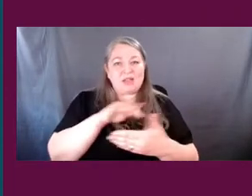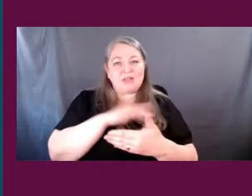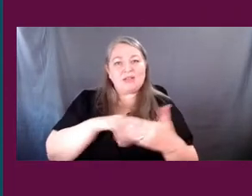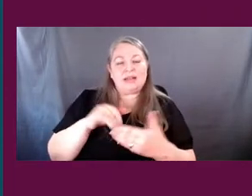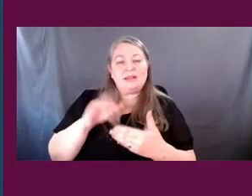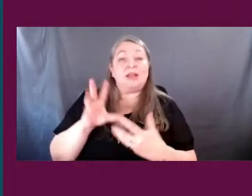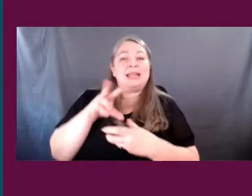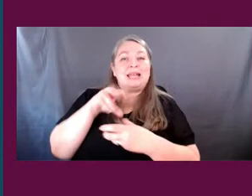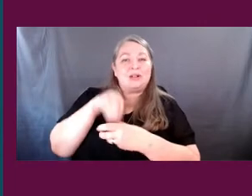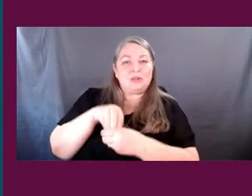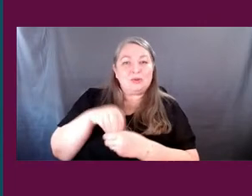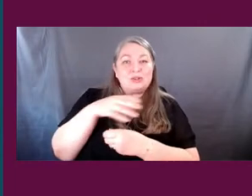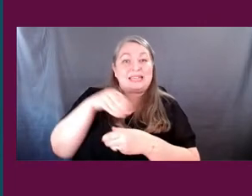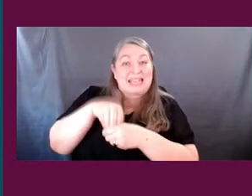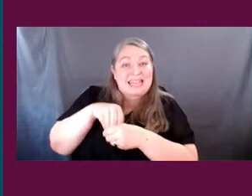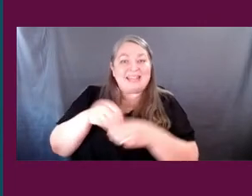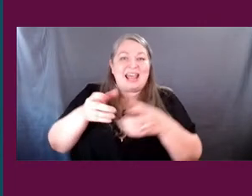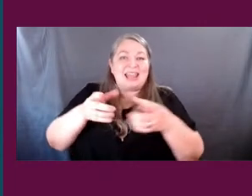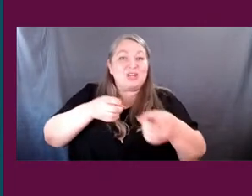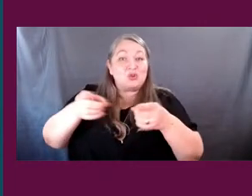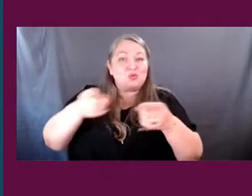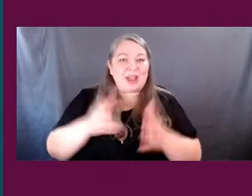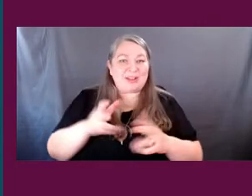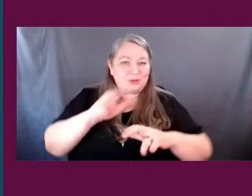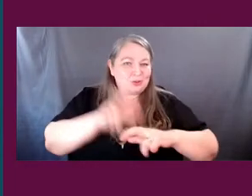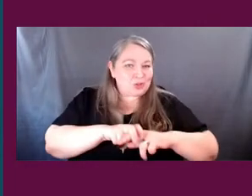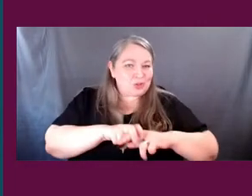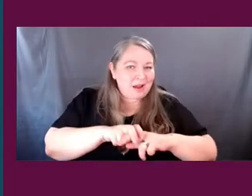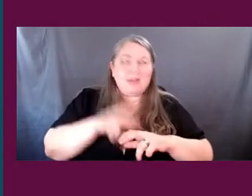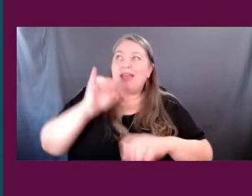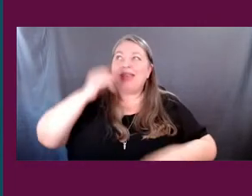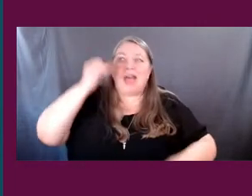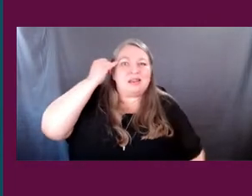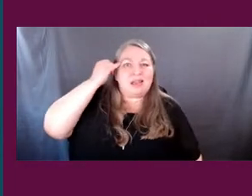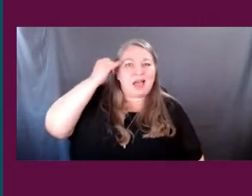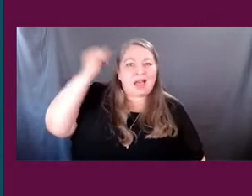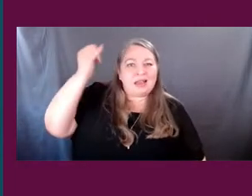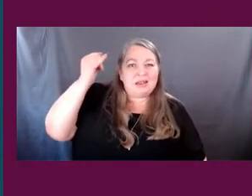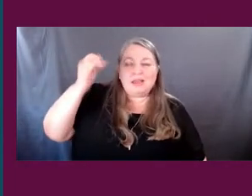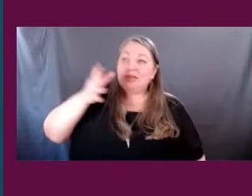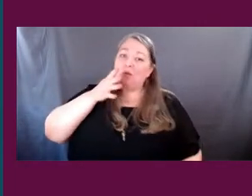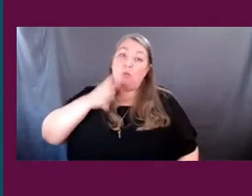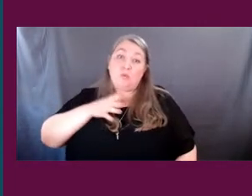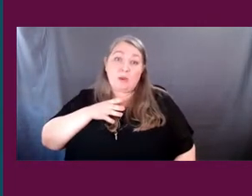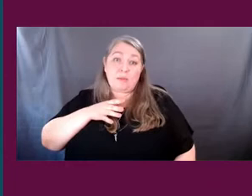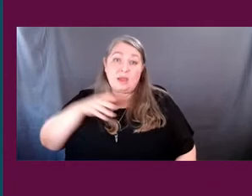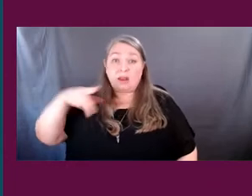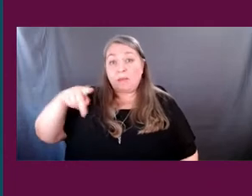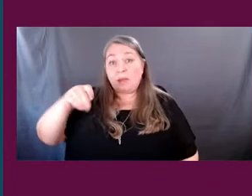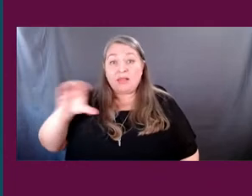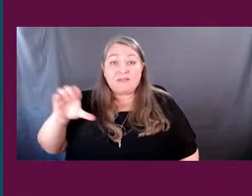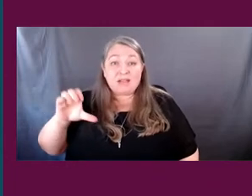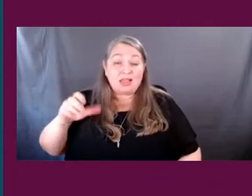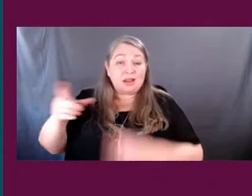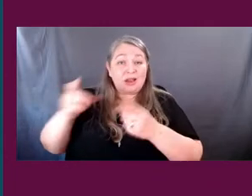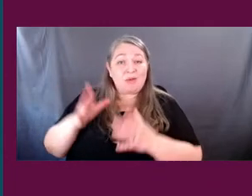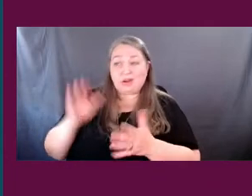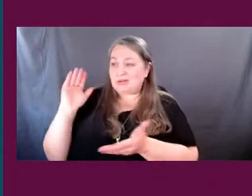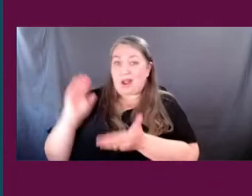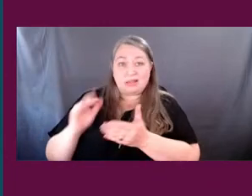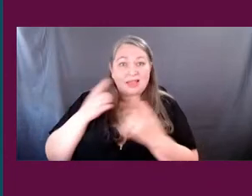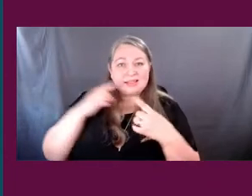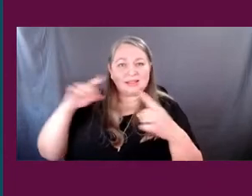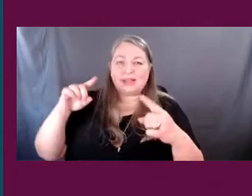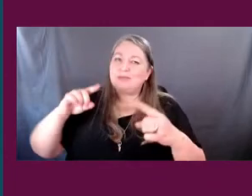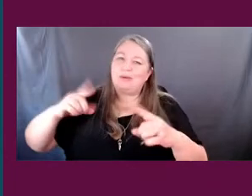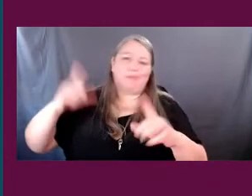the Director's Chair, that debunks the idea that women and people of color directors are less successful and where they